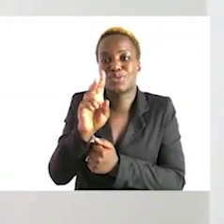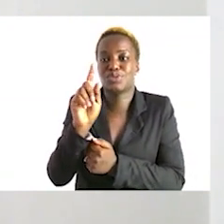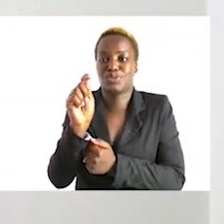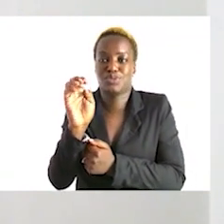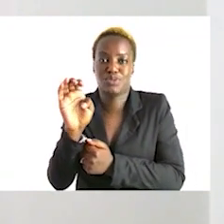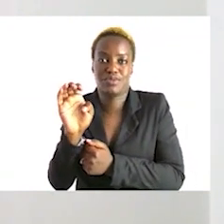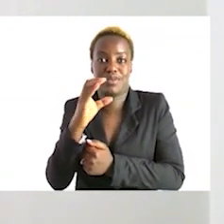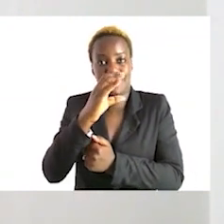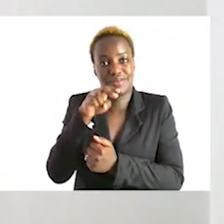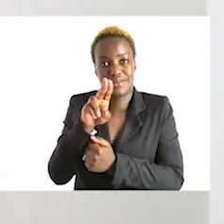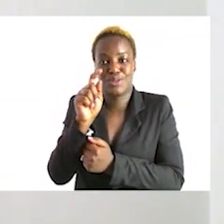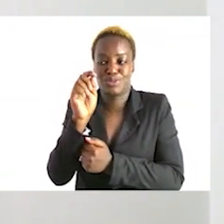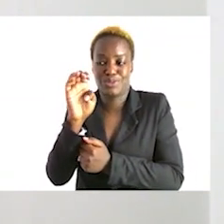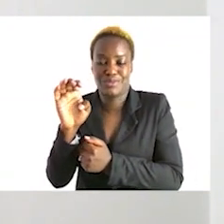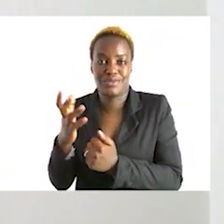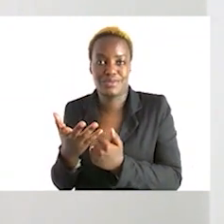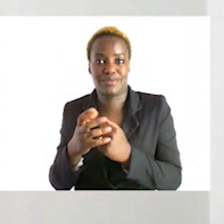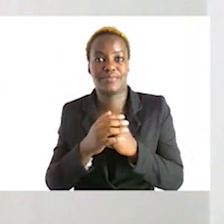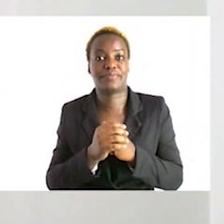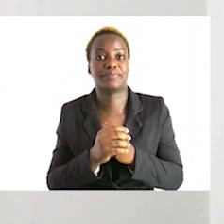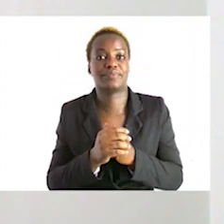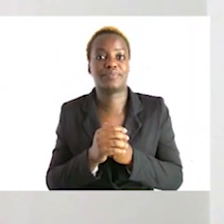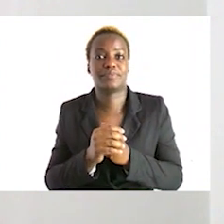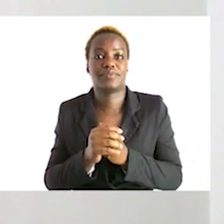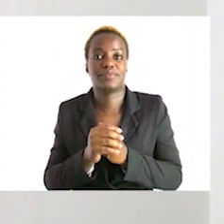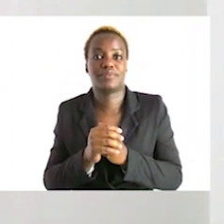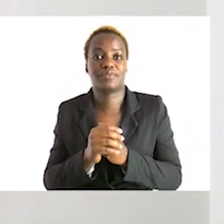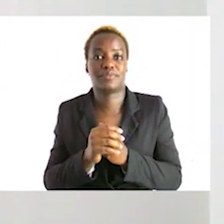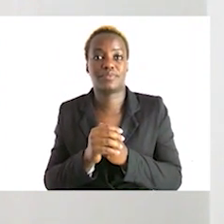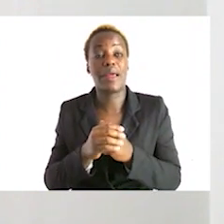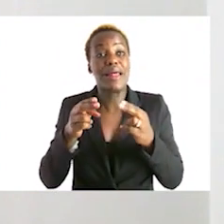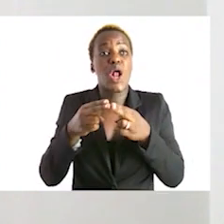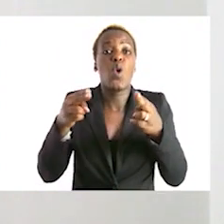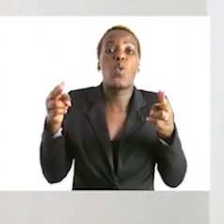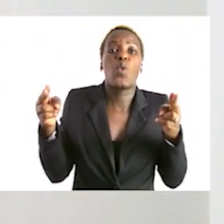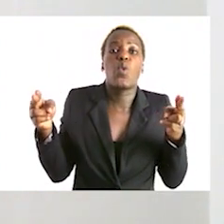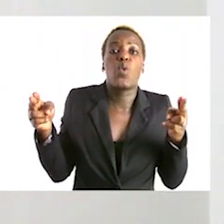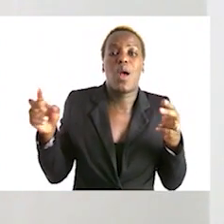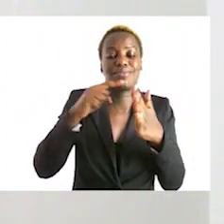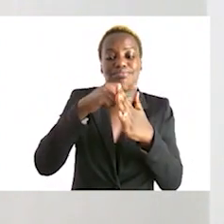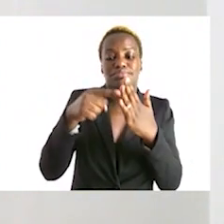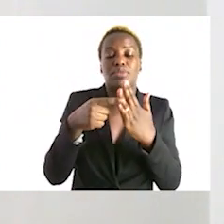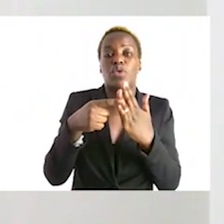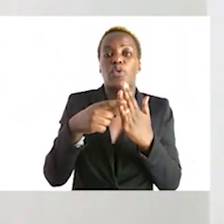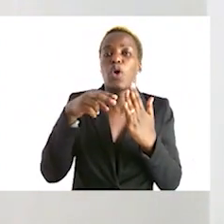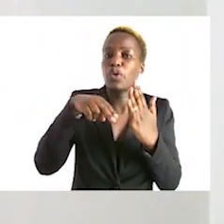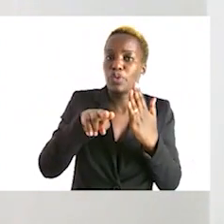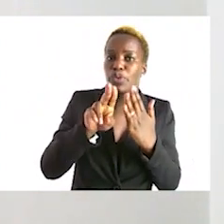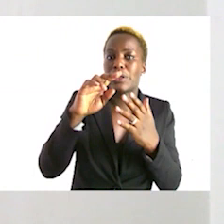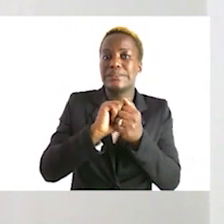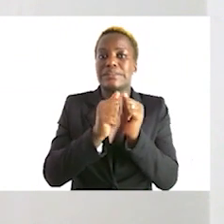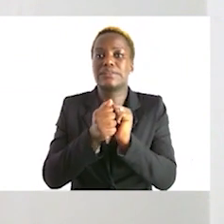U. The name of this letter is a U. So when we have to change it into the long vowel, the name of the U vowel